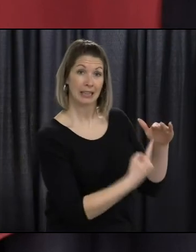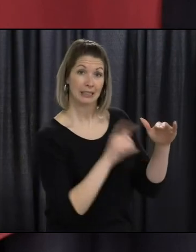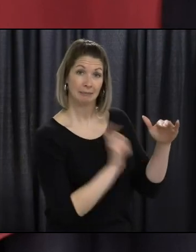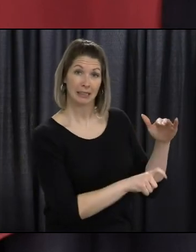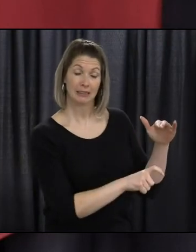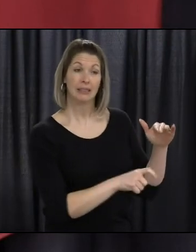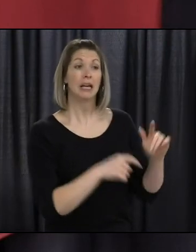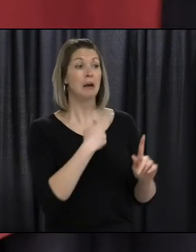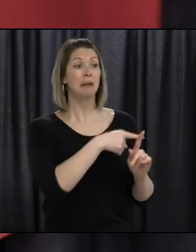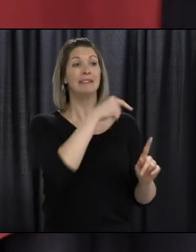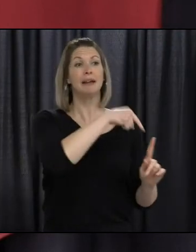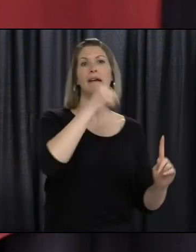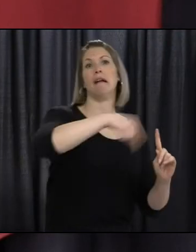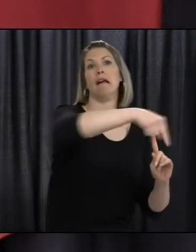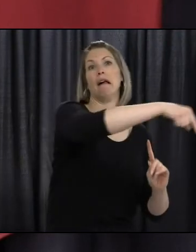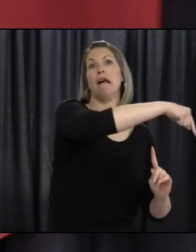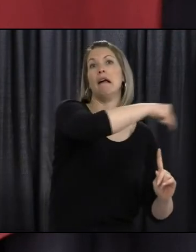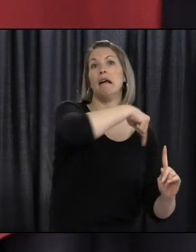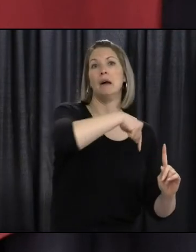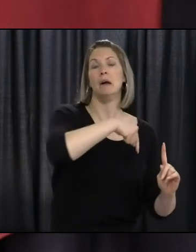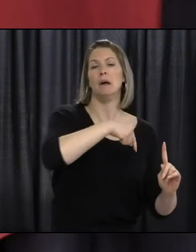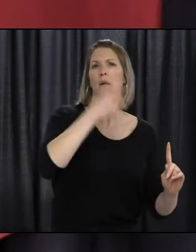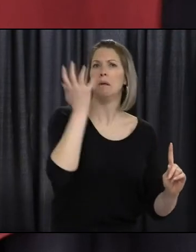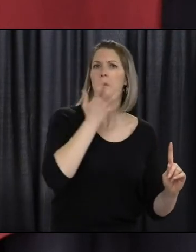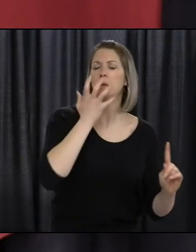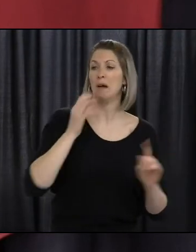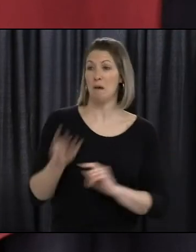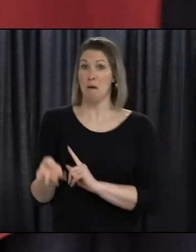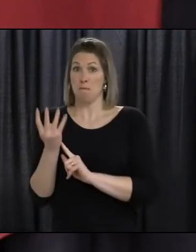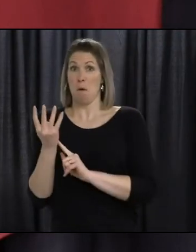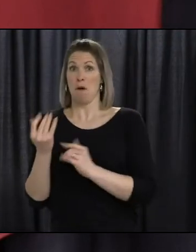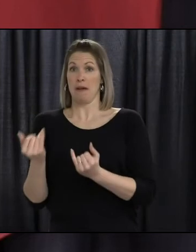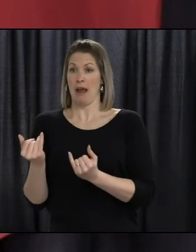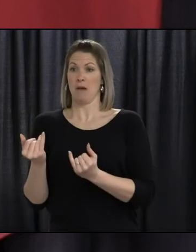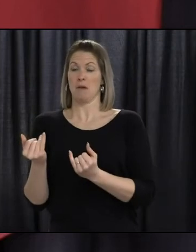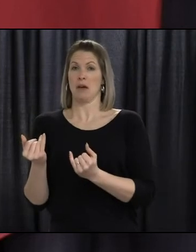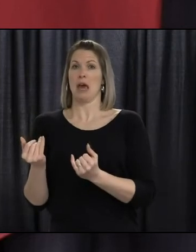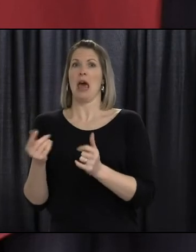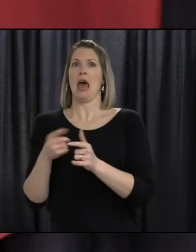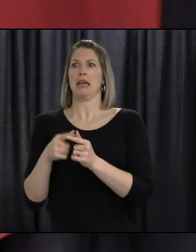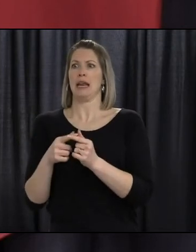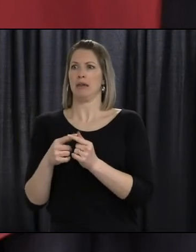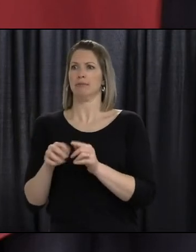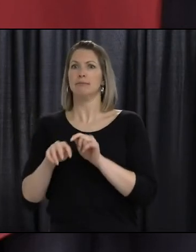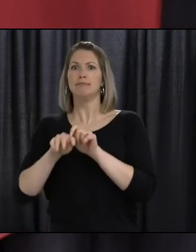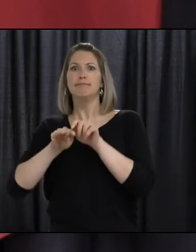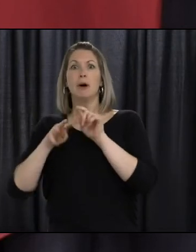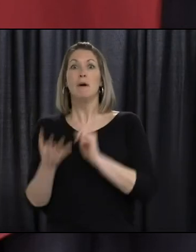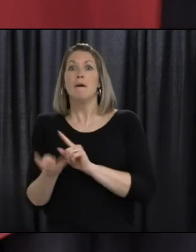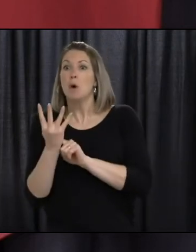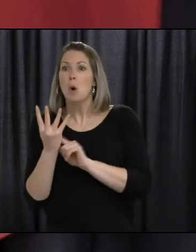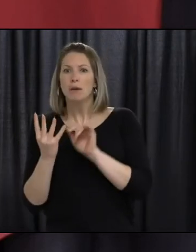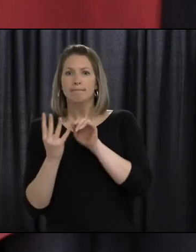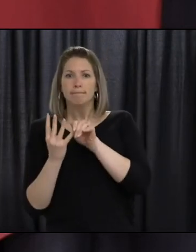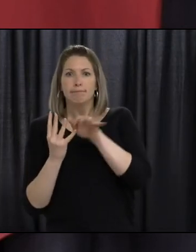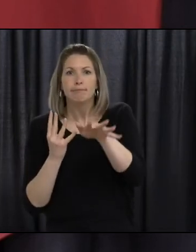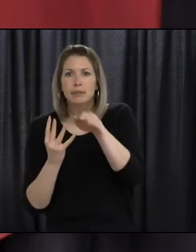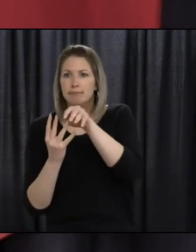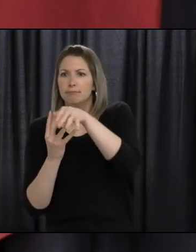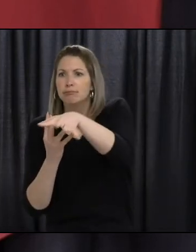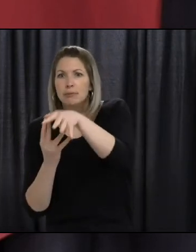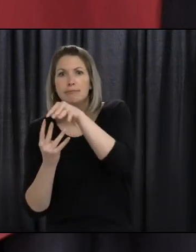with. These are indeed 4 more people and others who are now worried about the future and worried about what the impact of